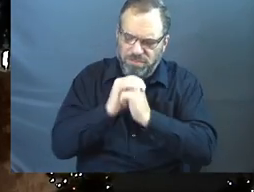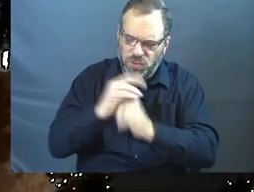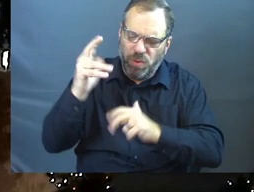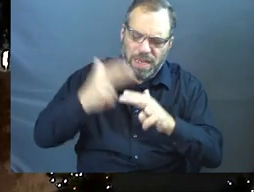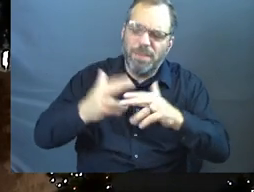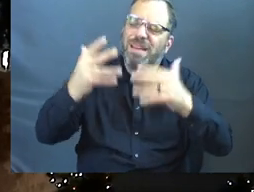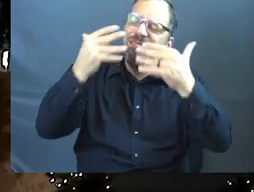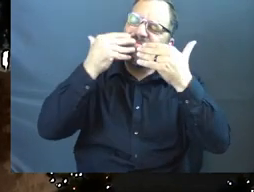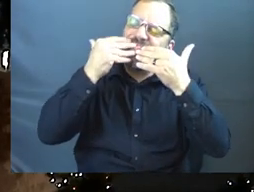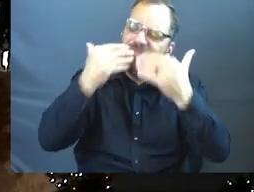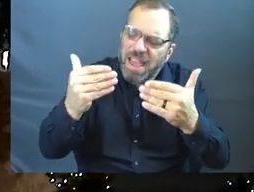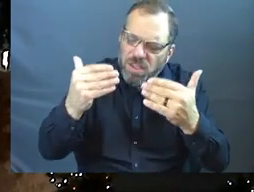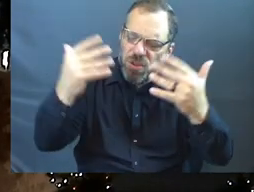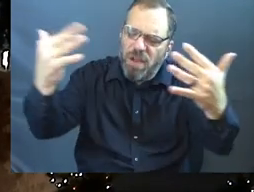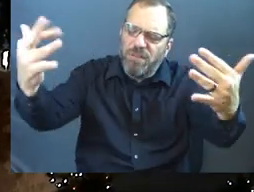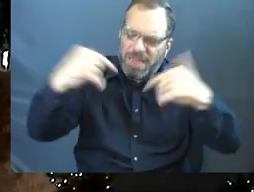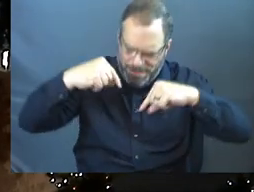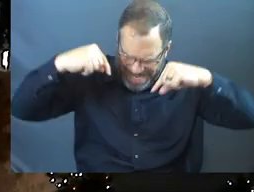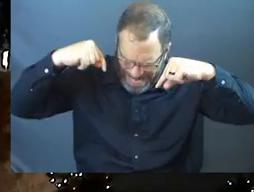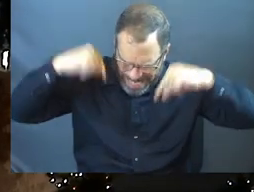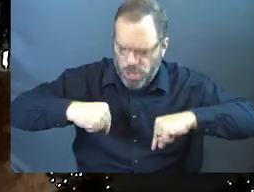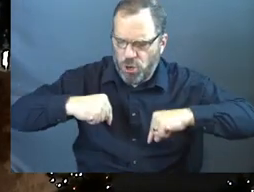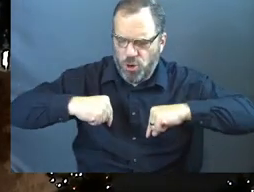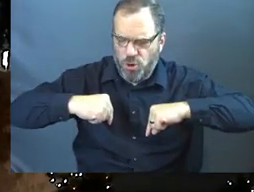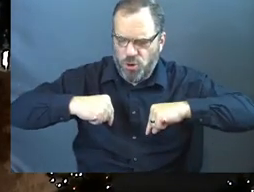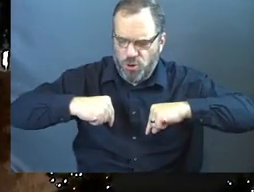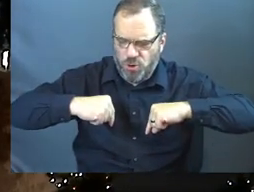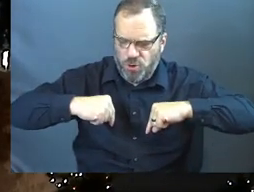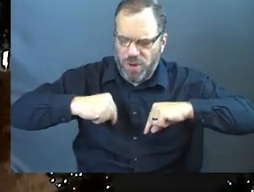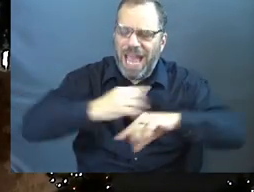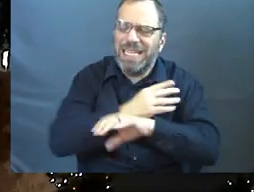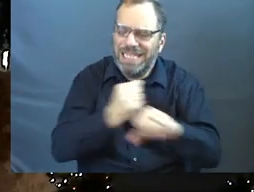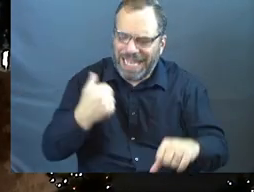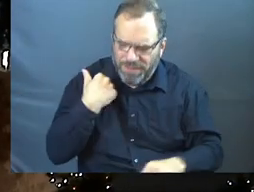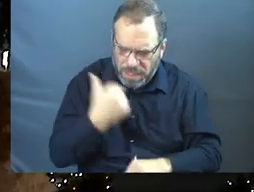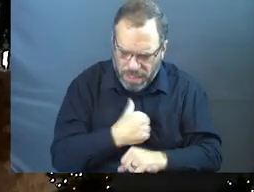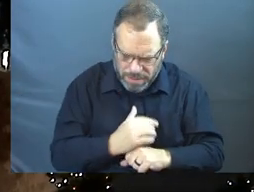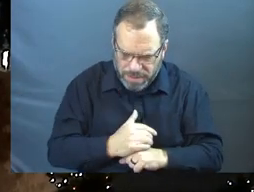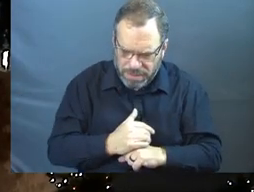name. Thank you for coming here. Thank you for saving us.